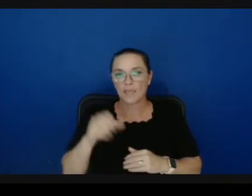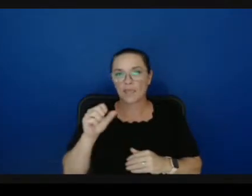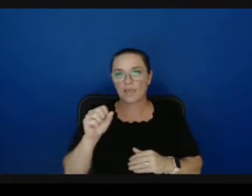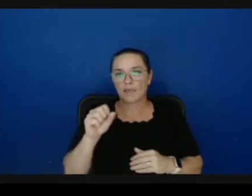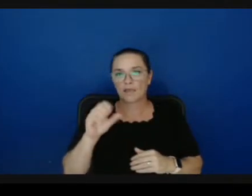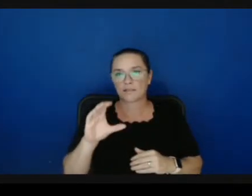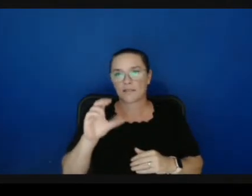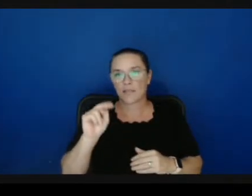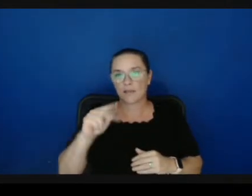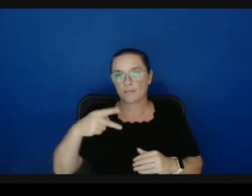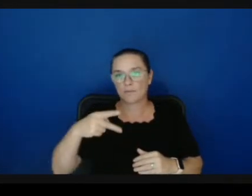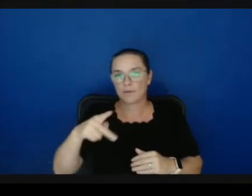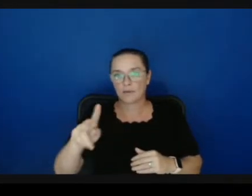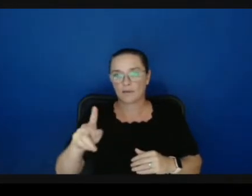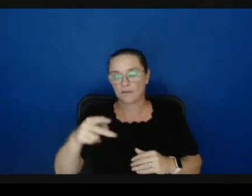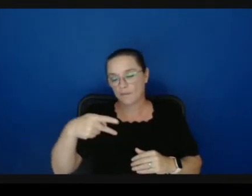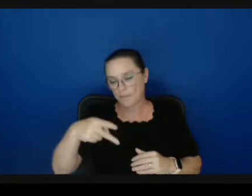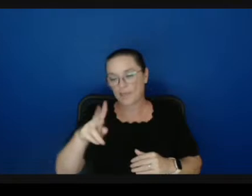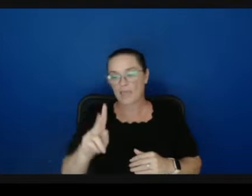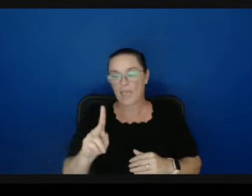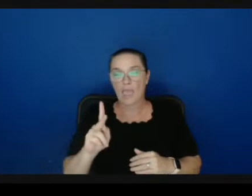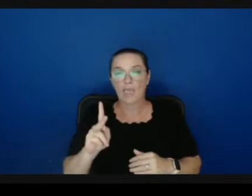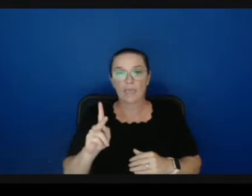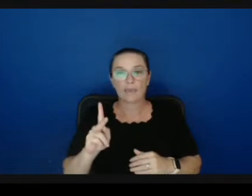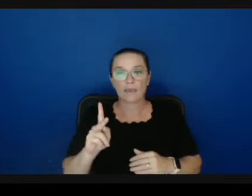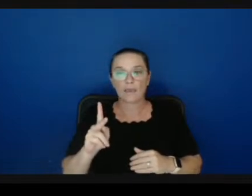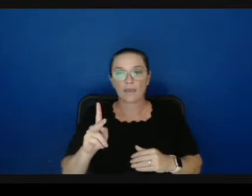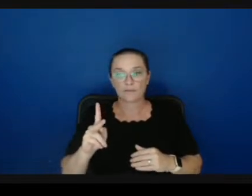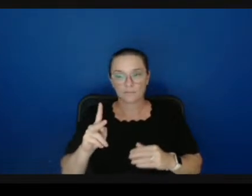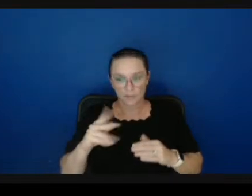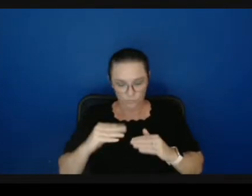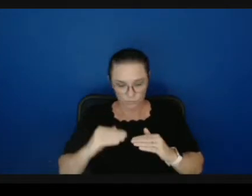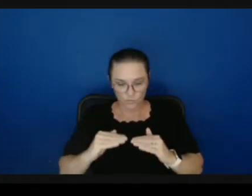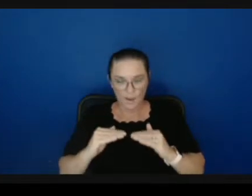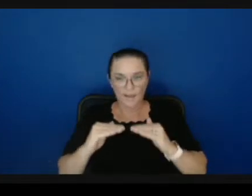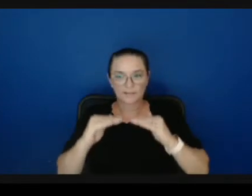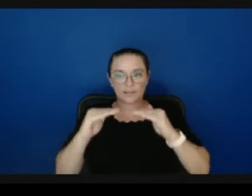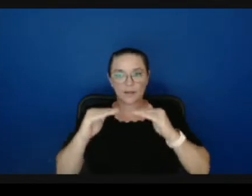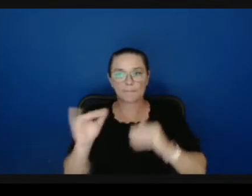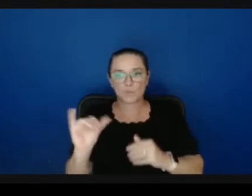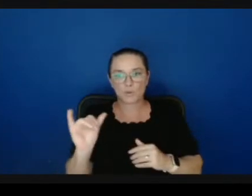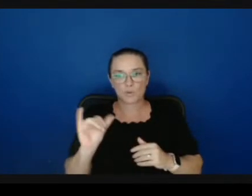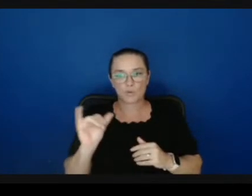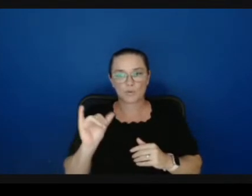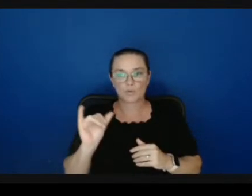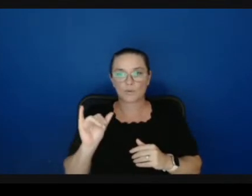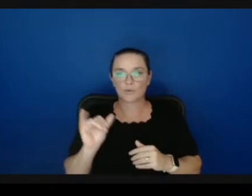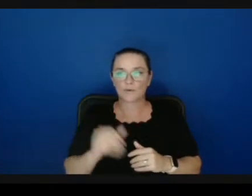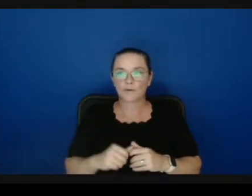Peak. And it is rising again as well.